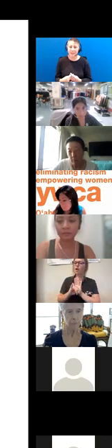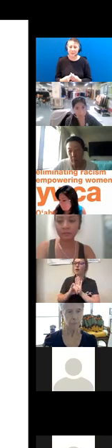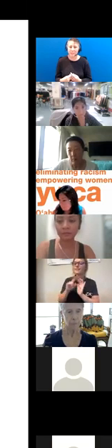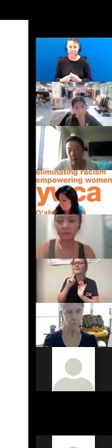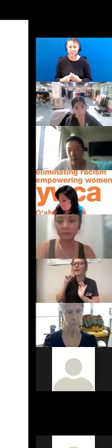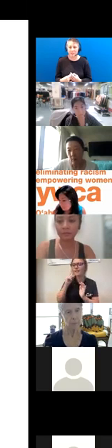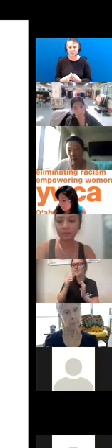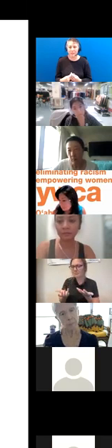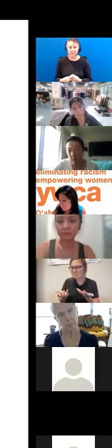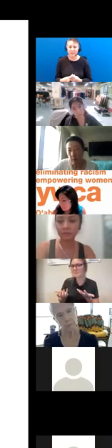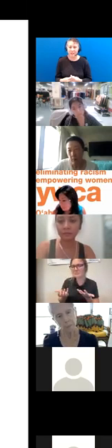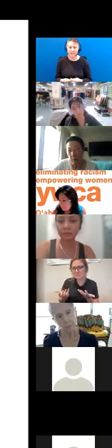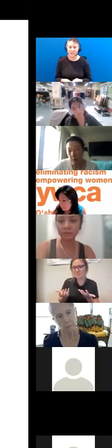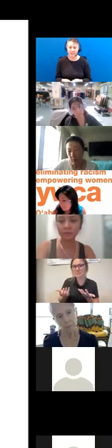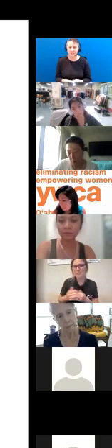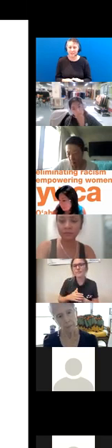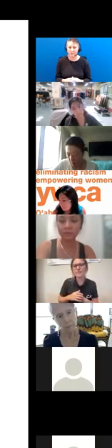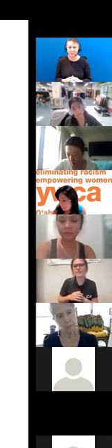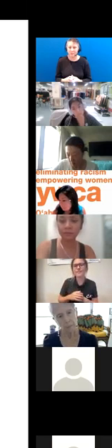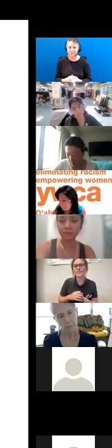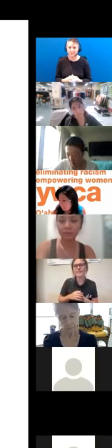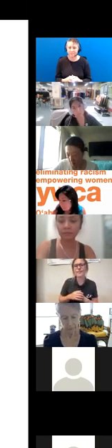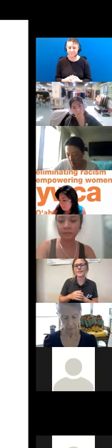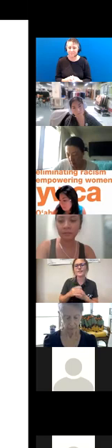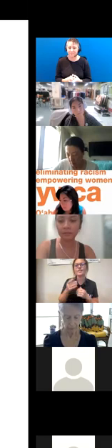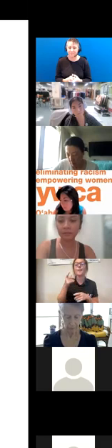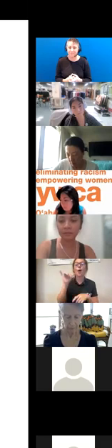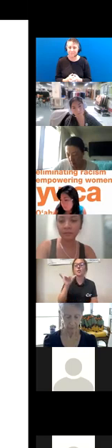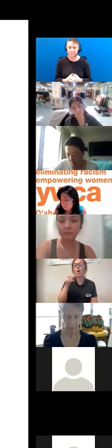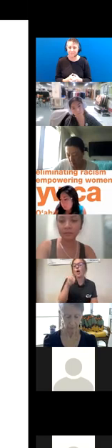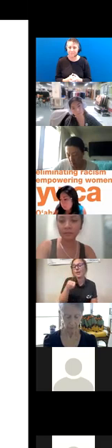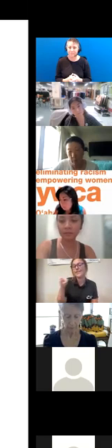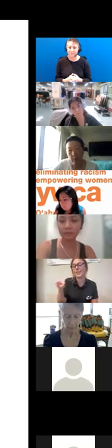sign language and they start to identify as a deaf individual.